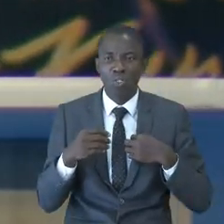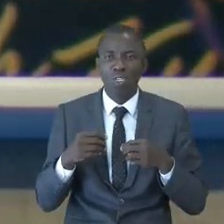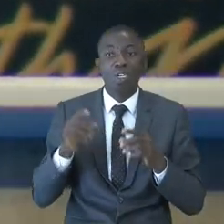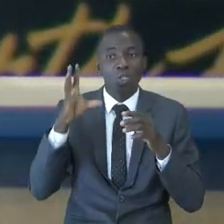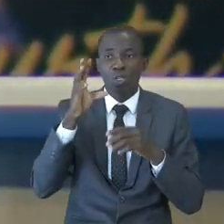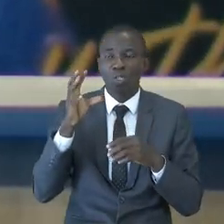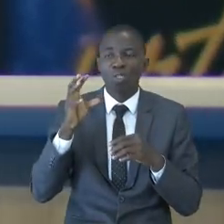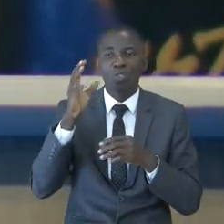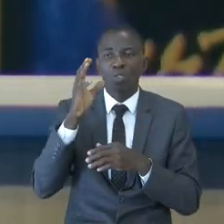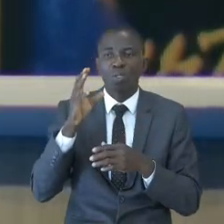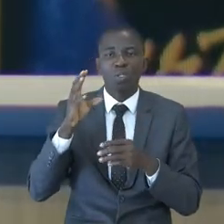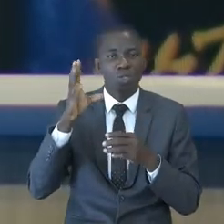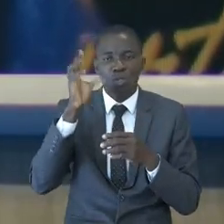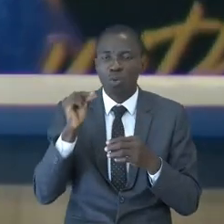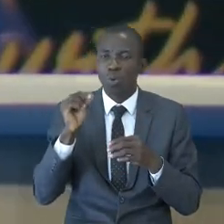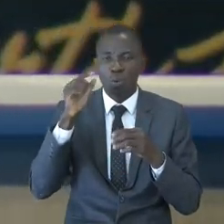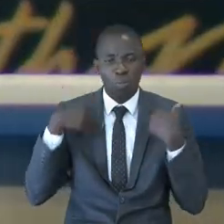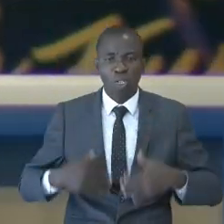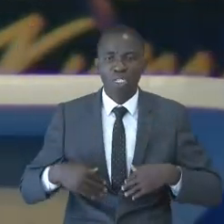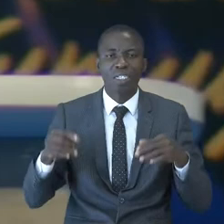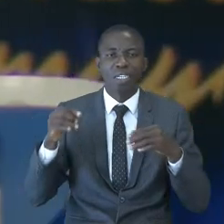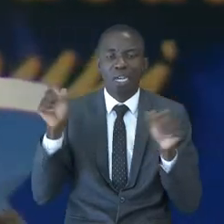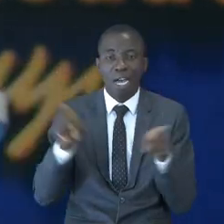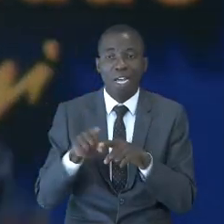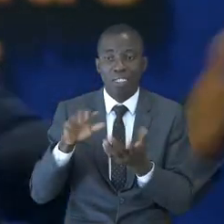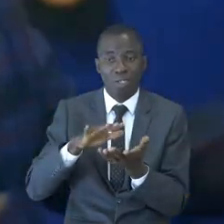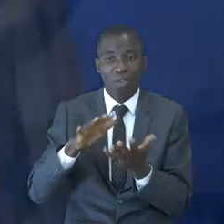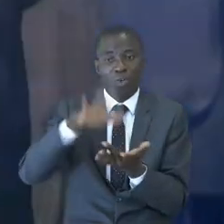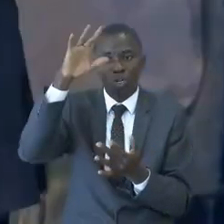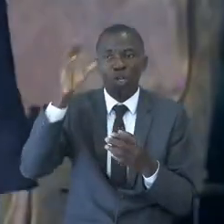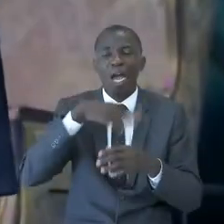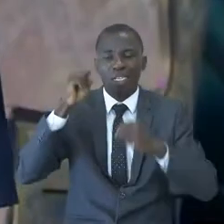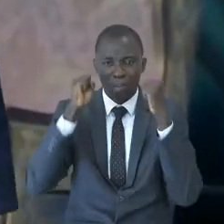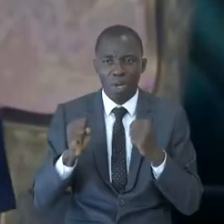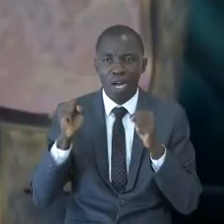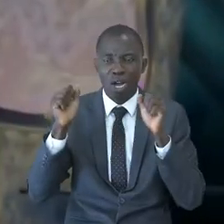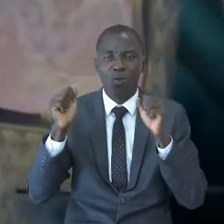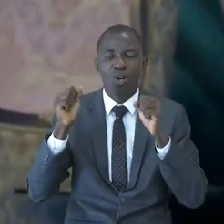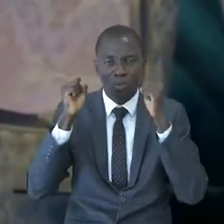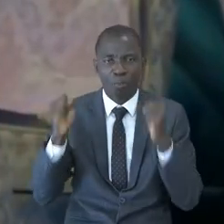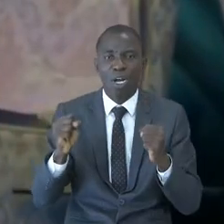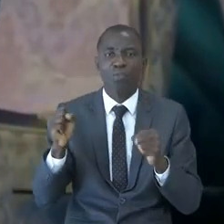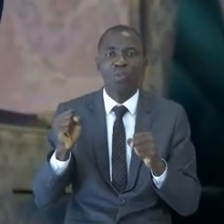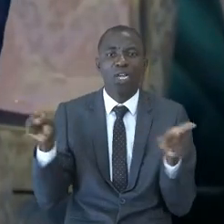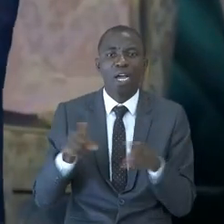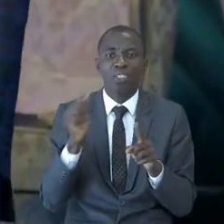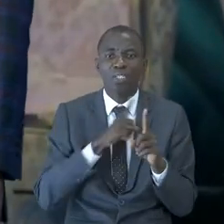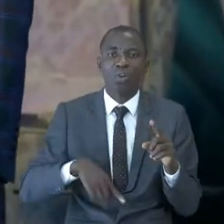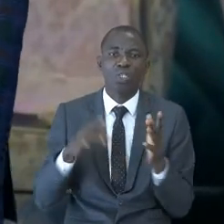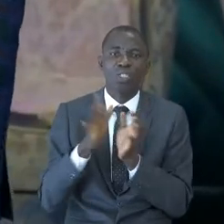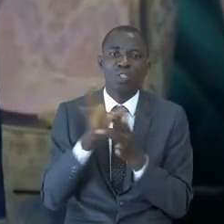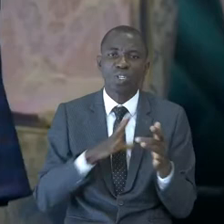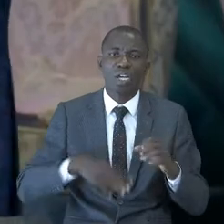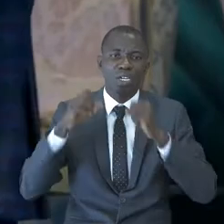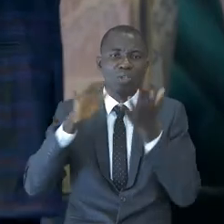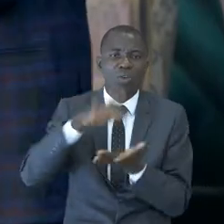glorious, as great, as mighty, as powerful as the Lord Jesus Christ. Glorious in